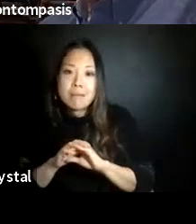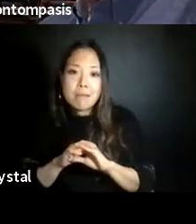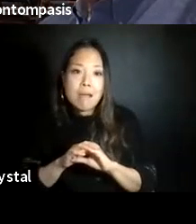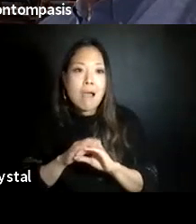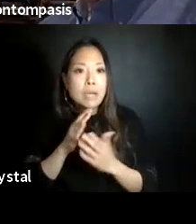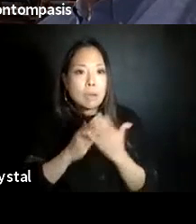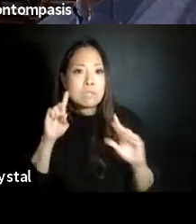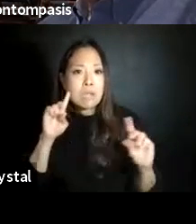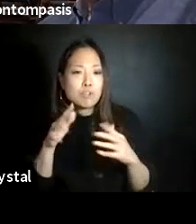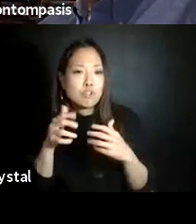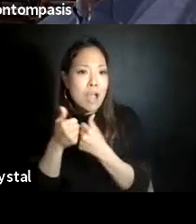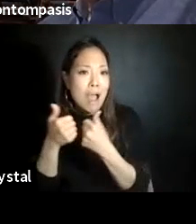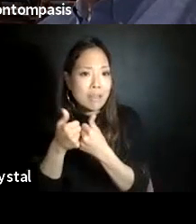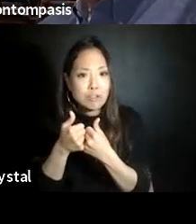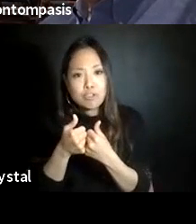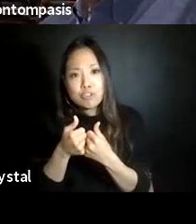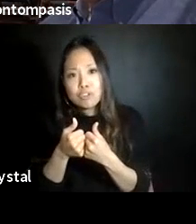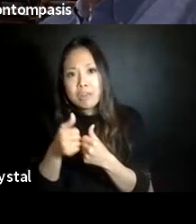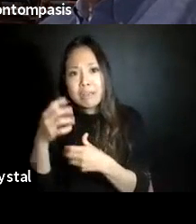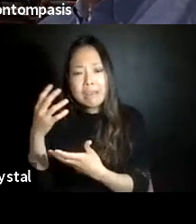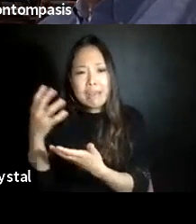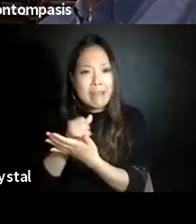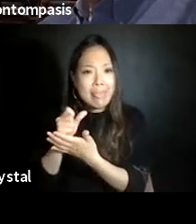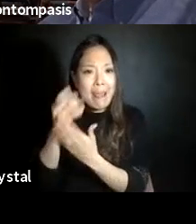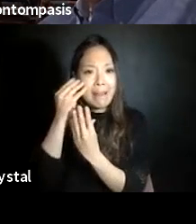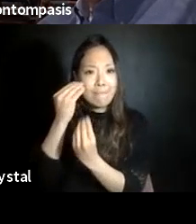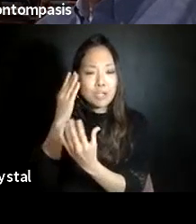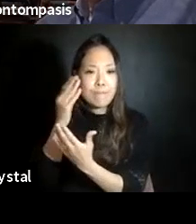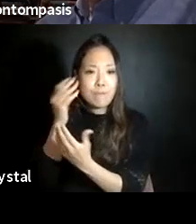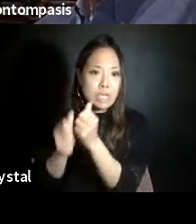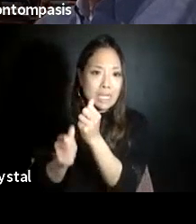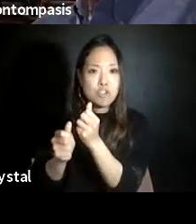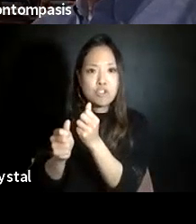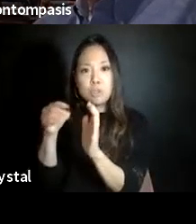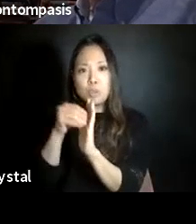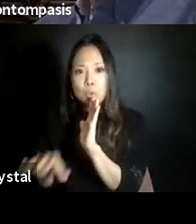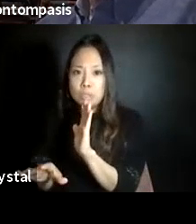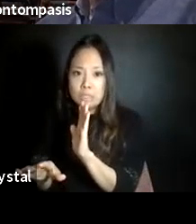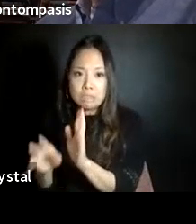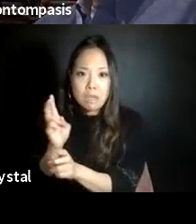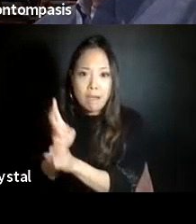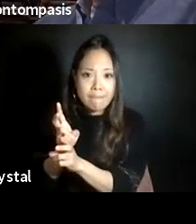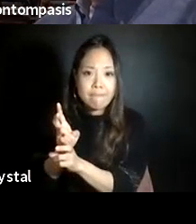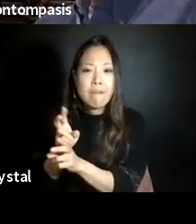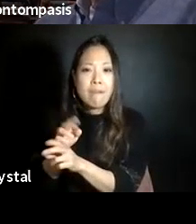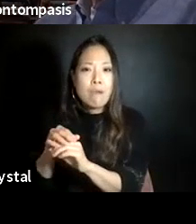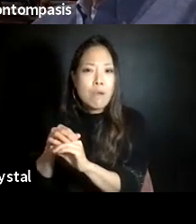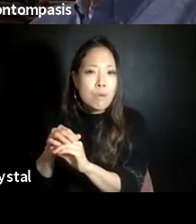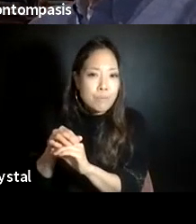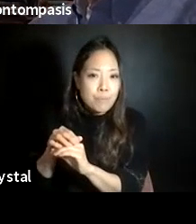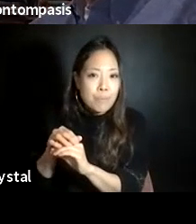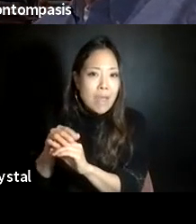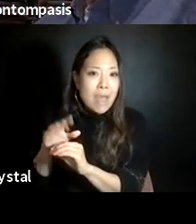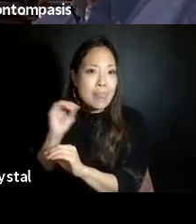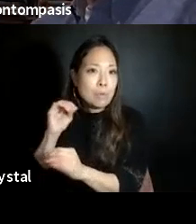accessing that information for each individual student, and thinking more about the school they attend, which